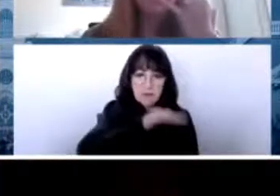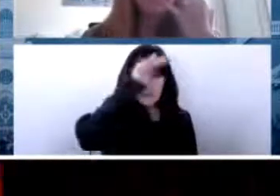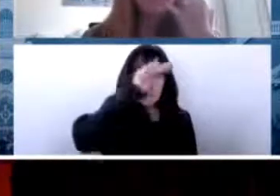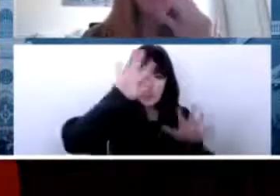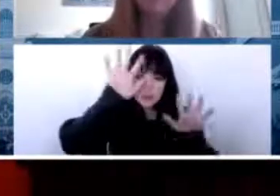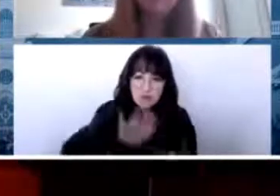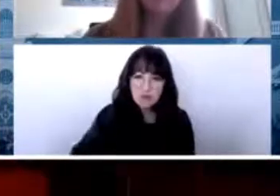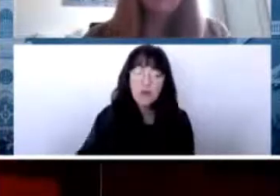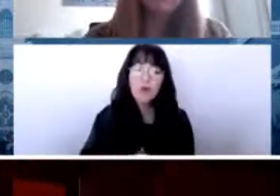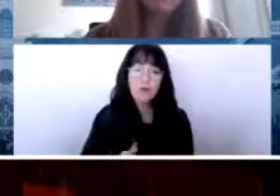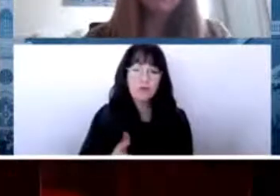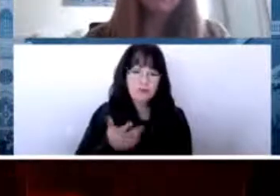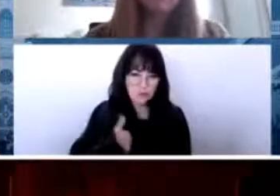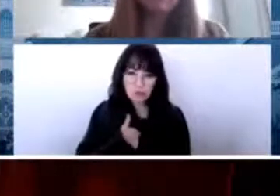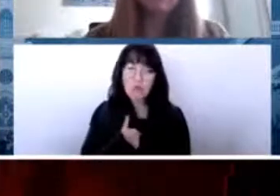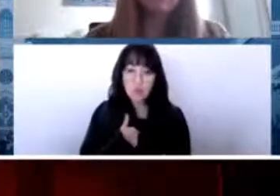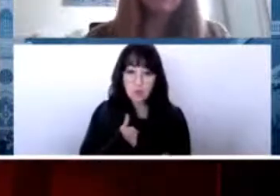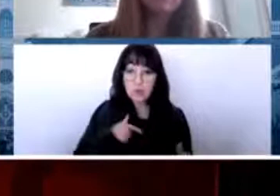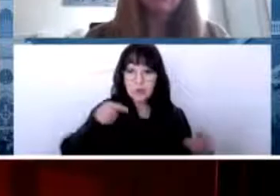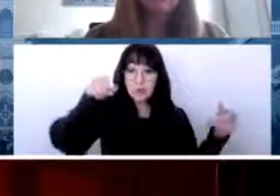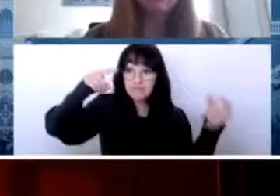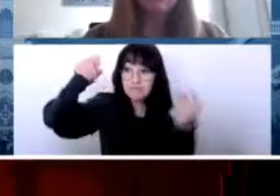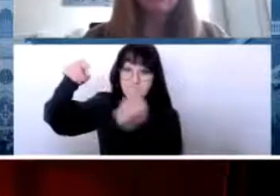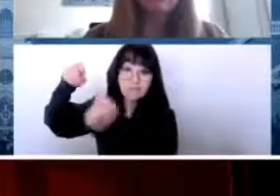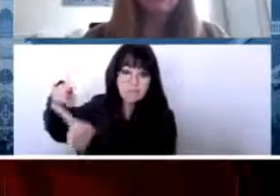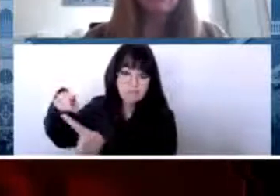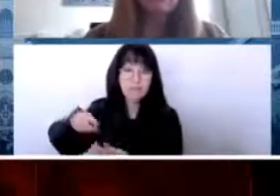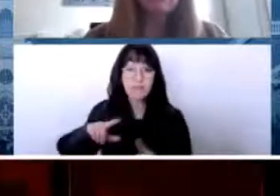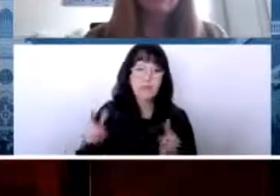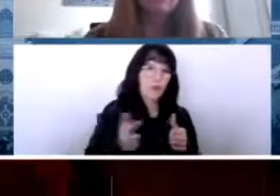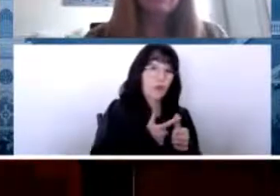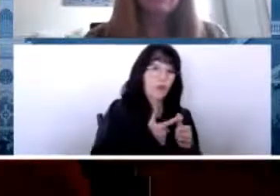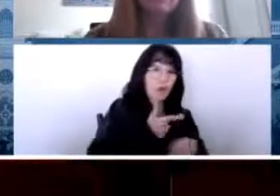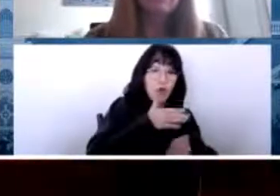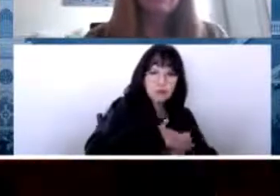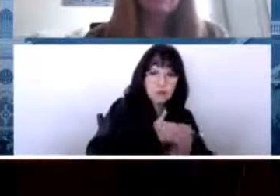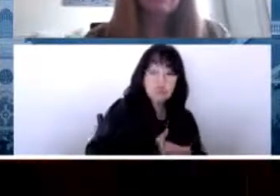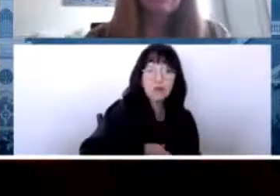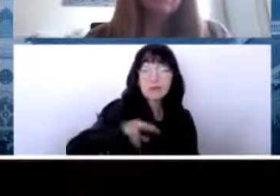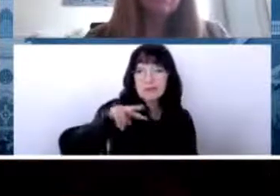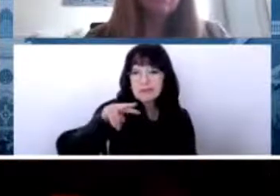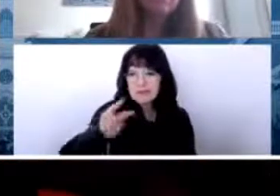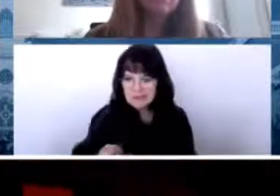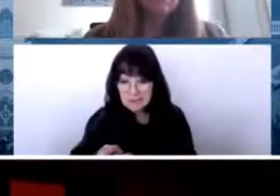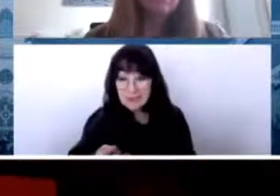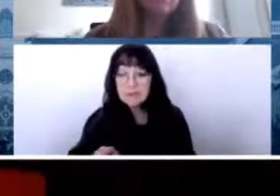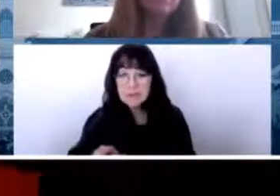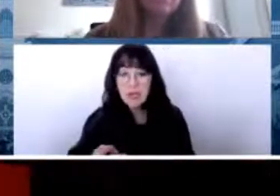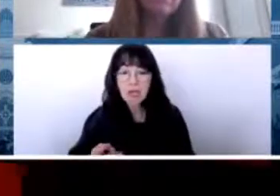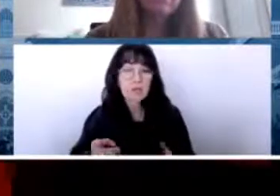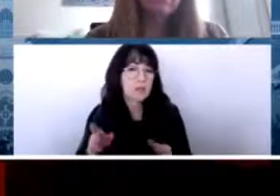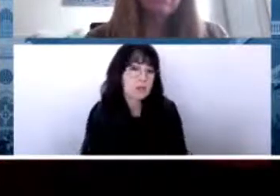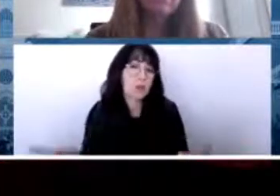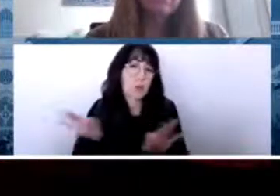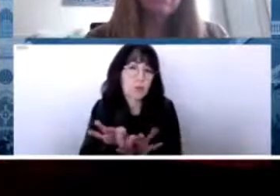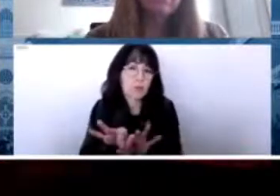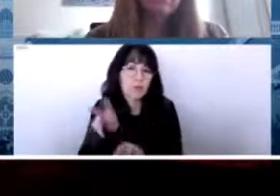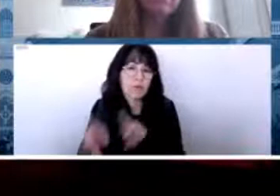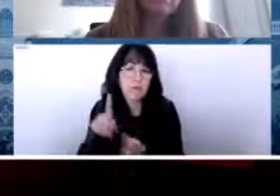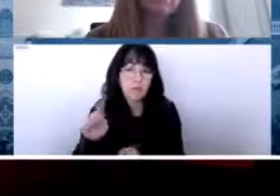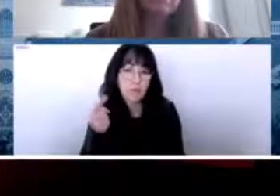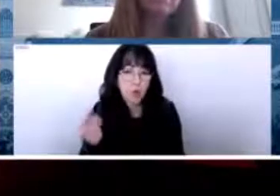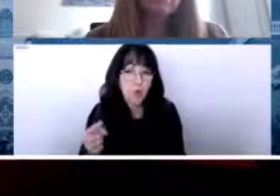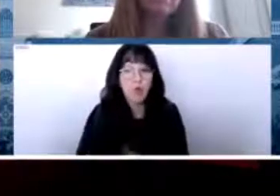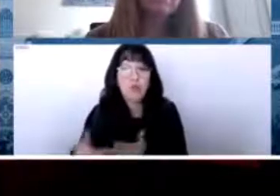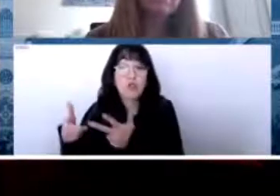the is just a warning. Second is for essential personnel. Third is nobody's on the road with the exception of public safety partners.